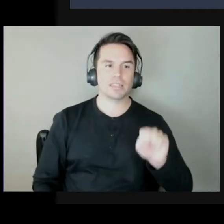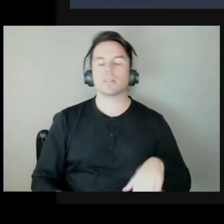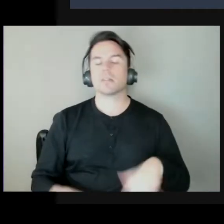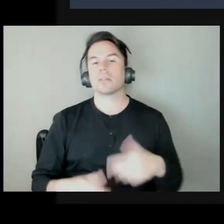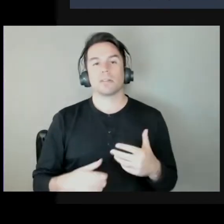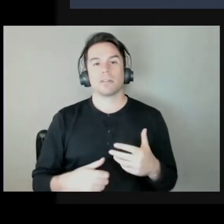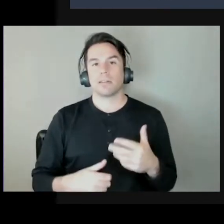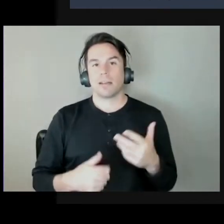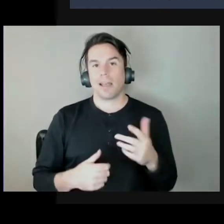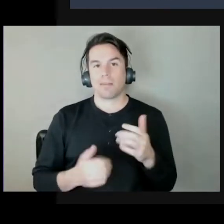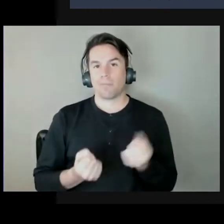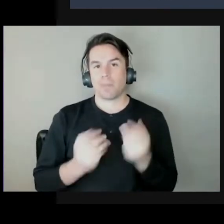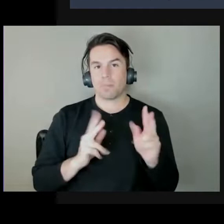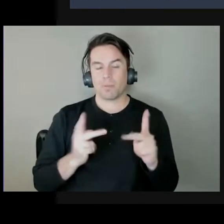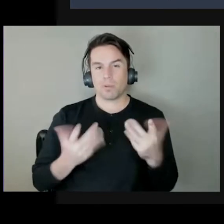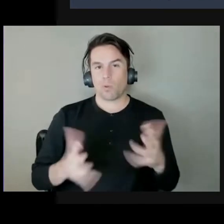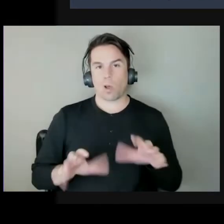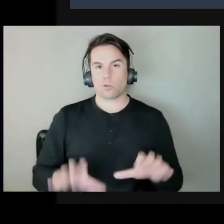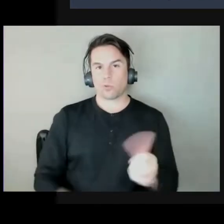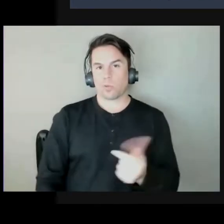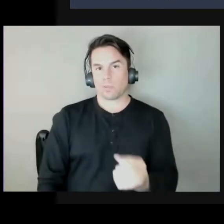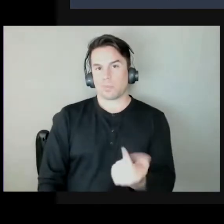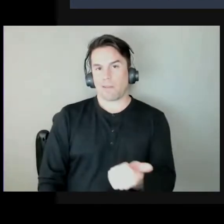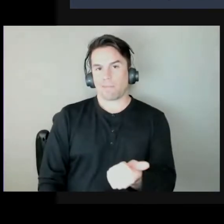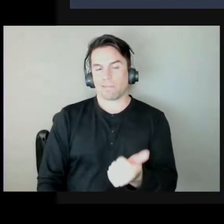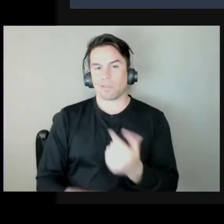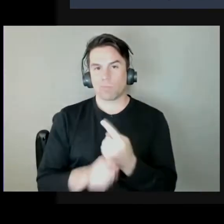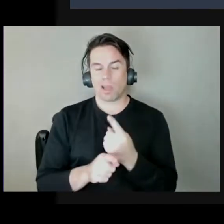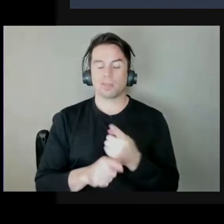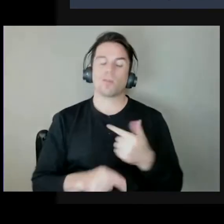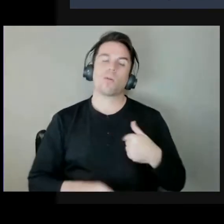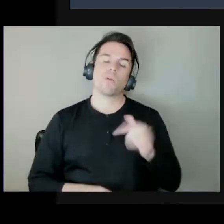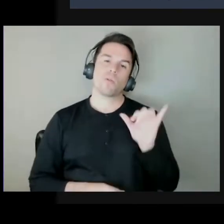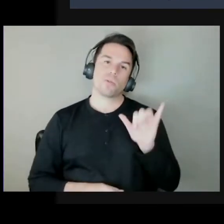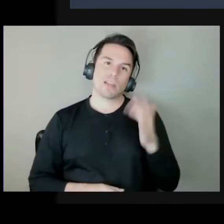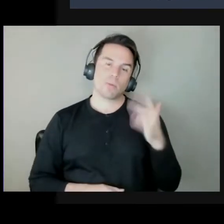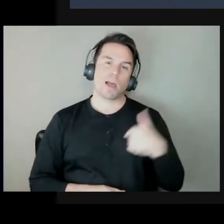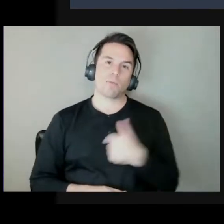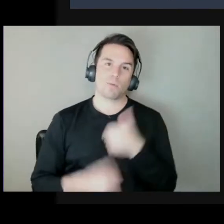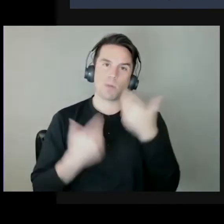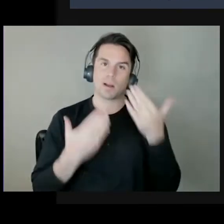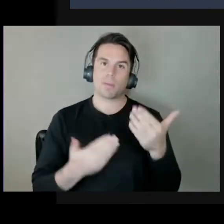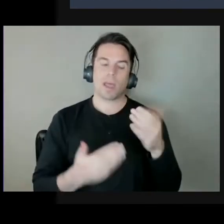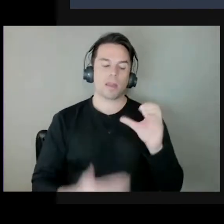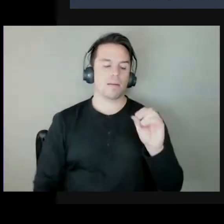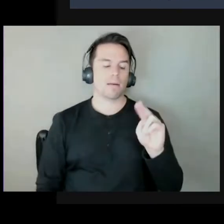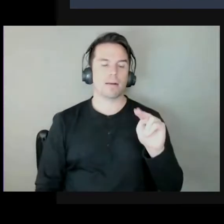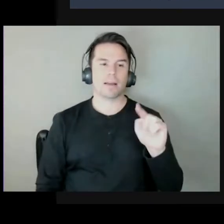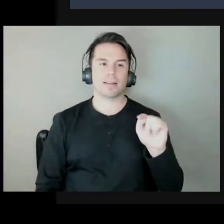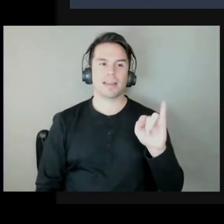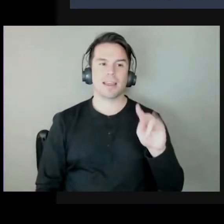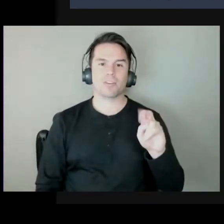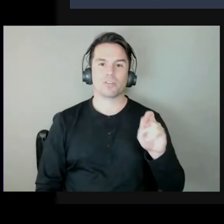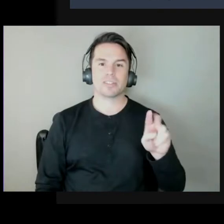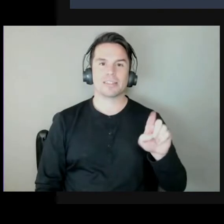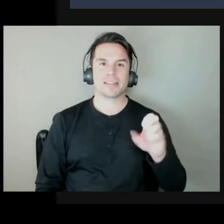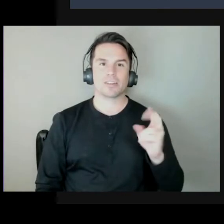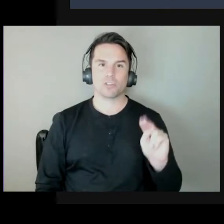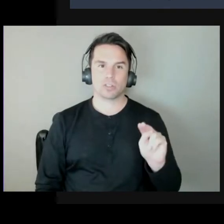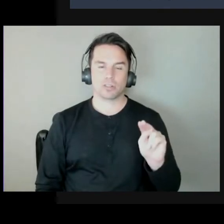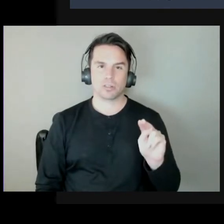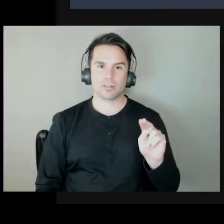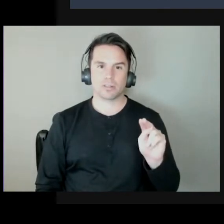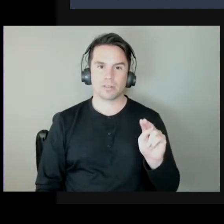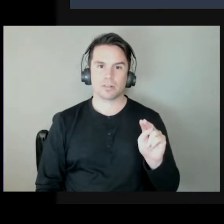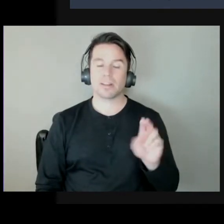we highly recommend to containerize your machine learning workloads, right? Containerization is one of the key